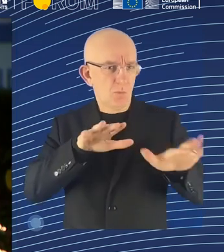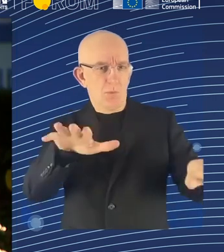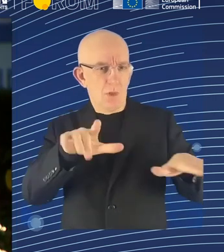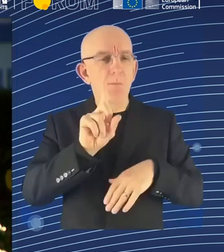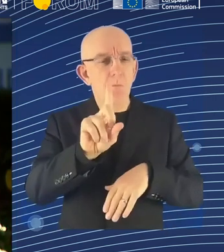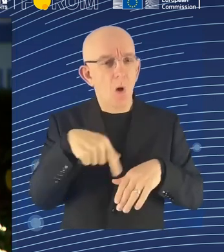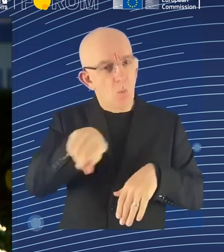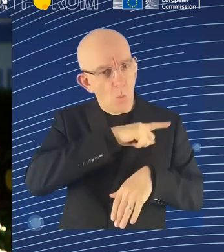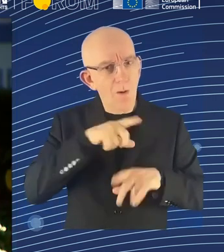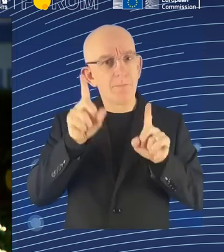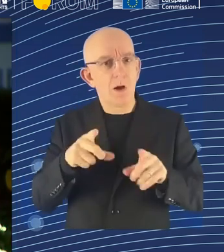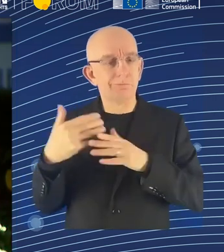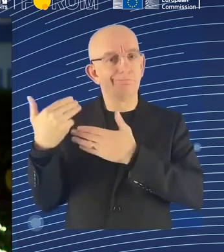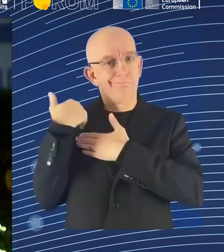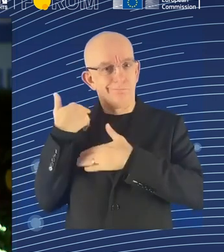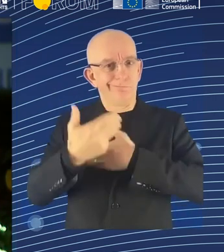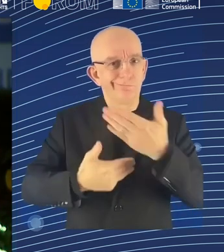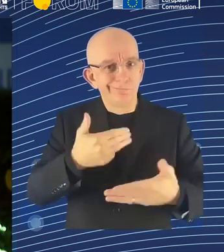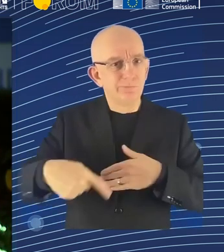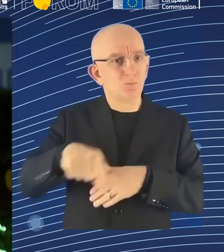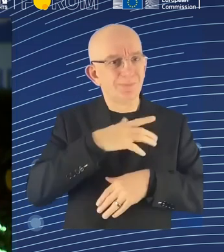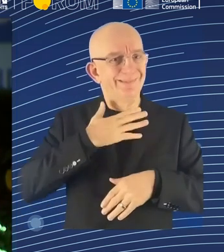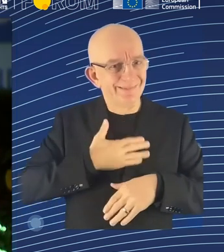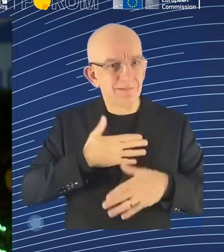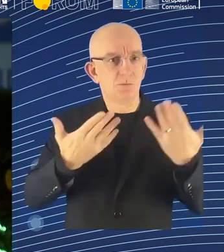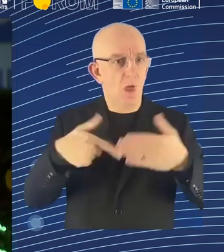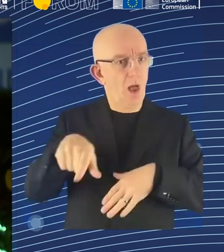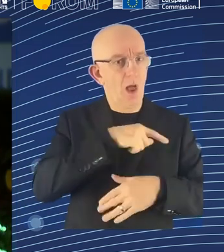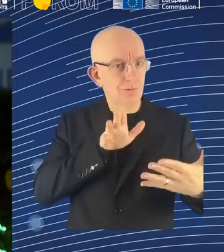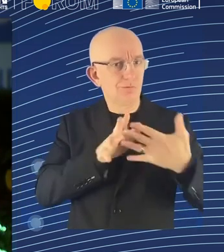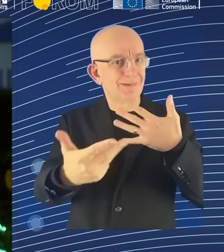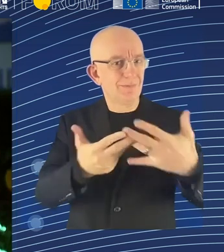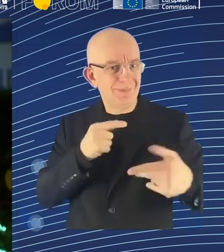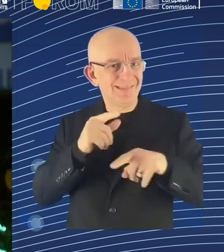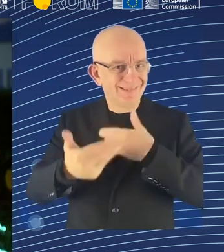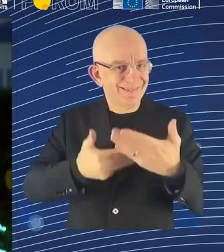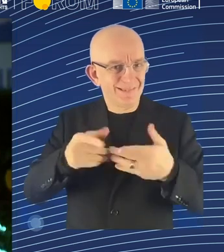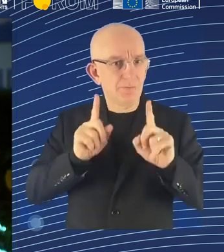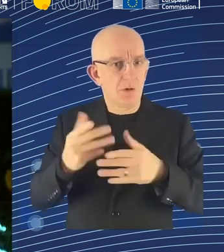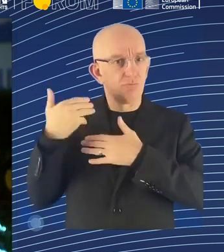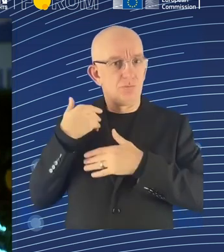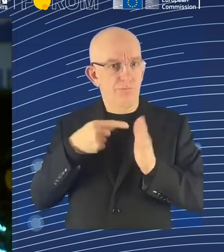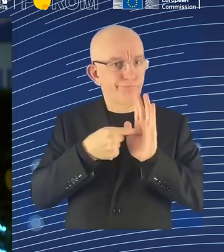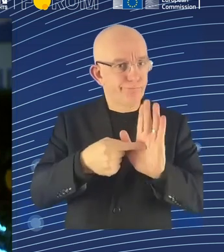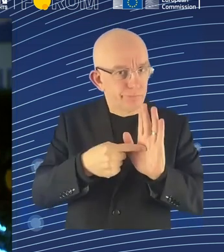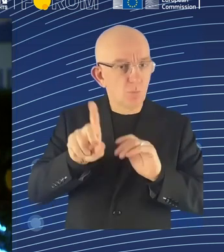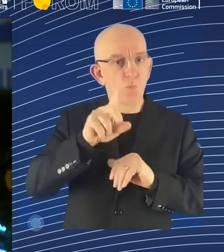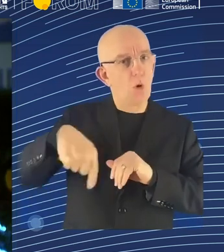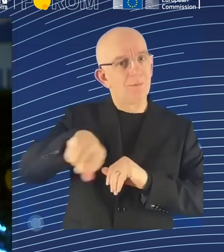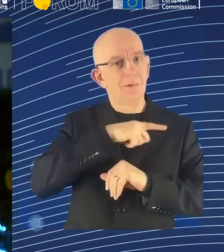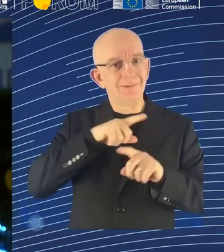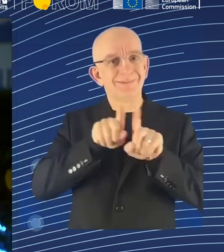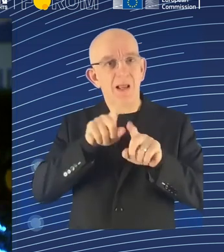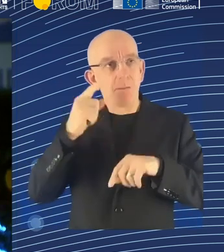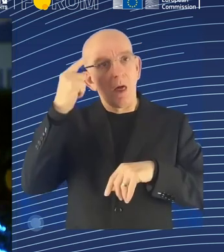stifling innovation. On the contrary, rules are a factor, a driver of innovation. I've seen this all my life in